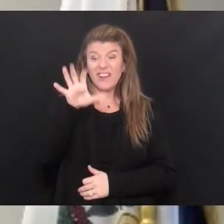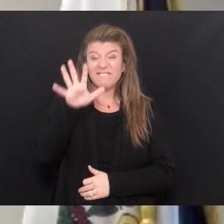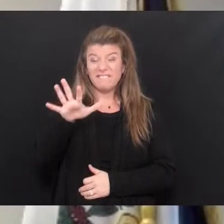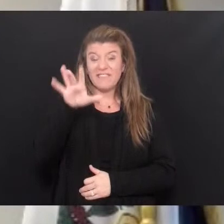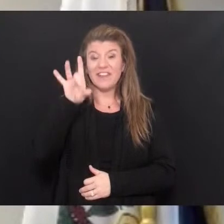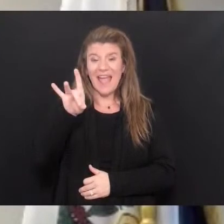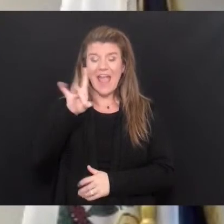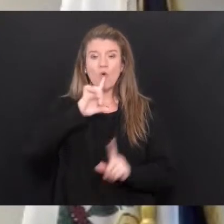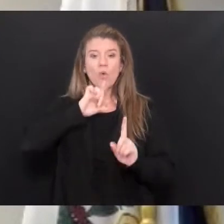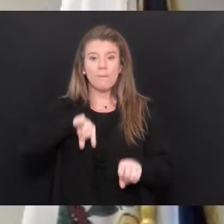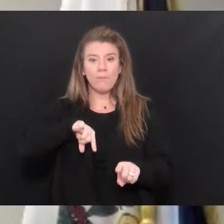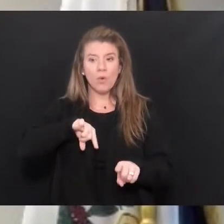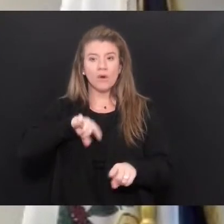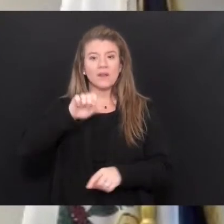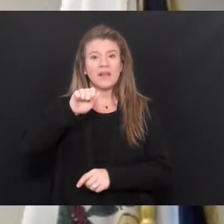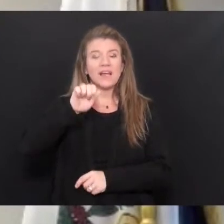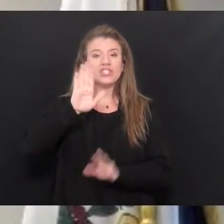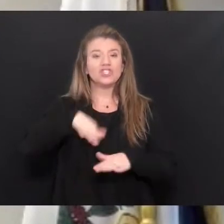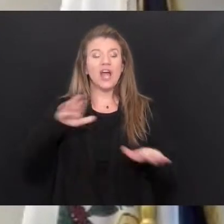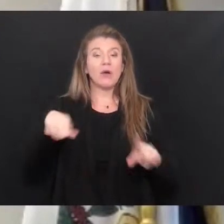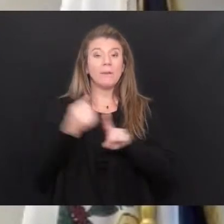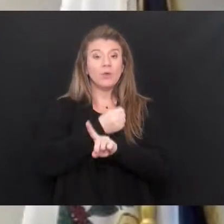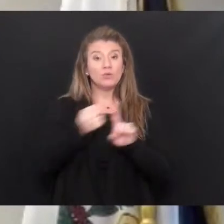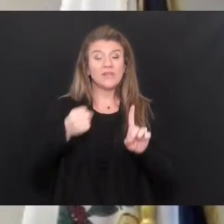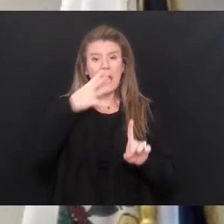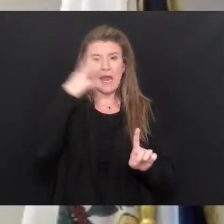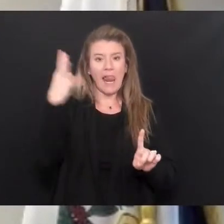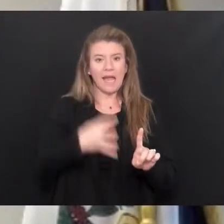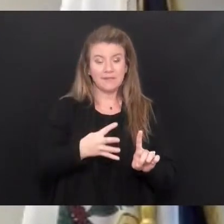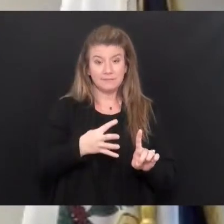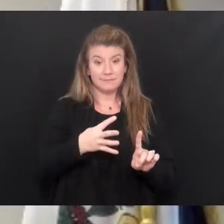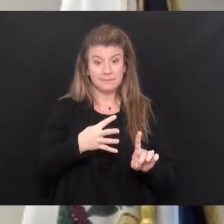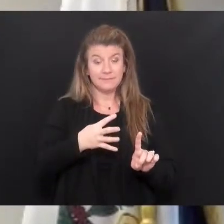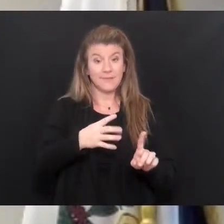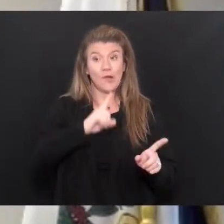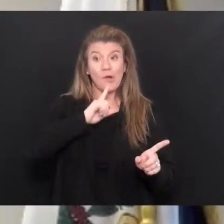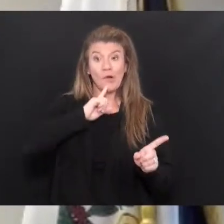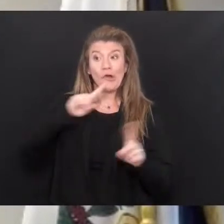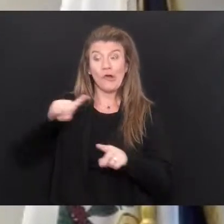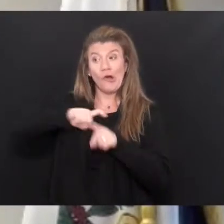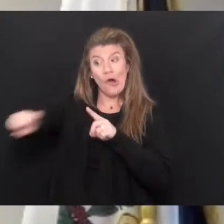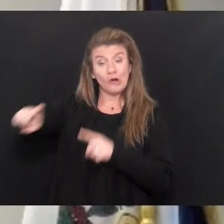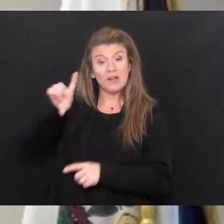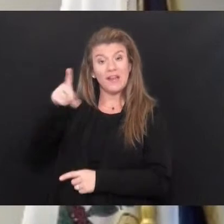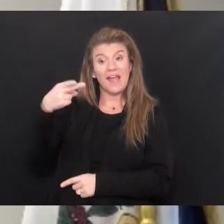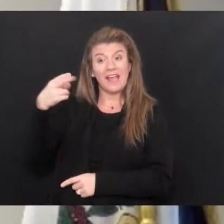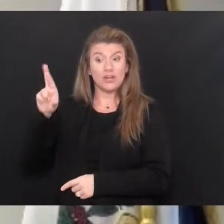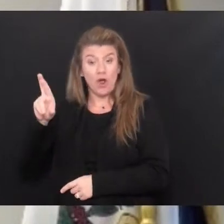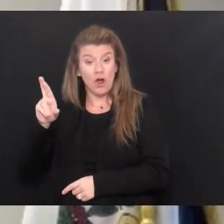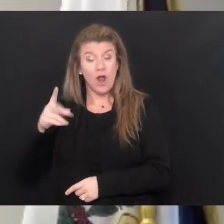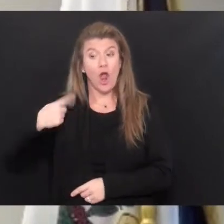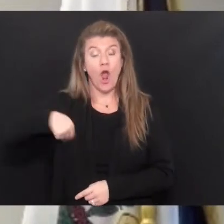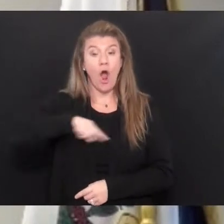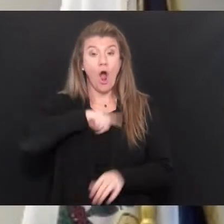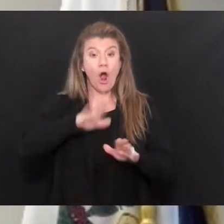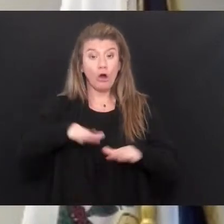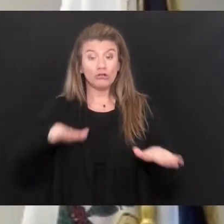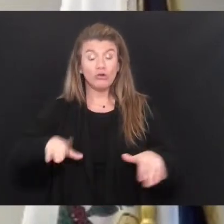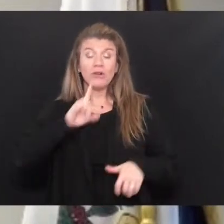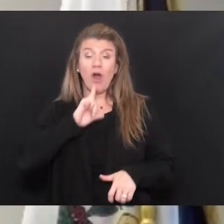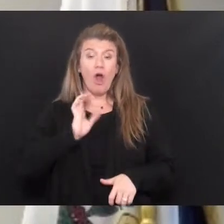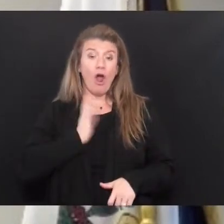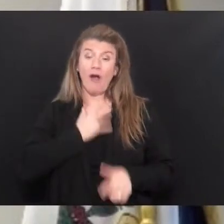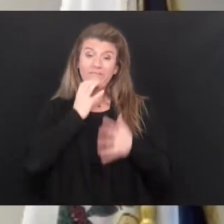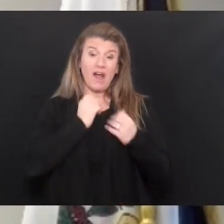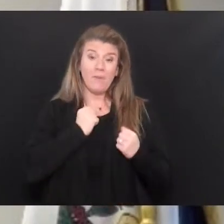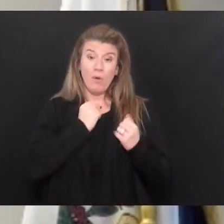33,858 reports of child abuse and neglect made to DHHR. Our children are our most valuable resource